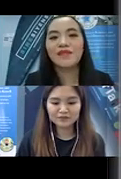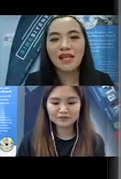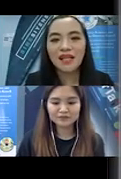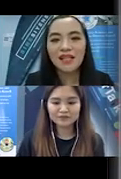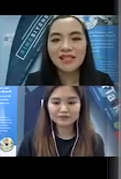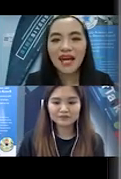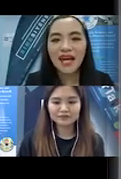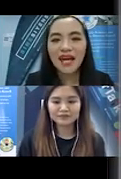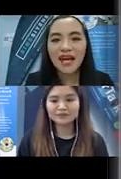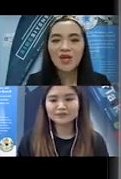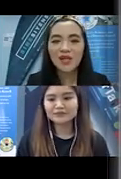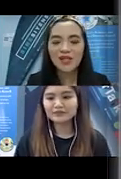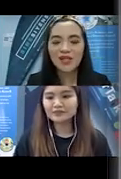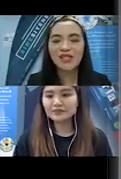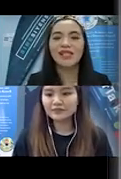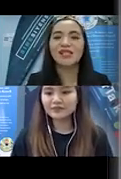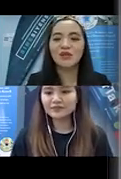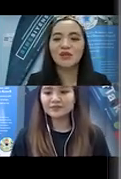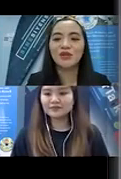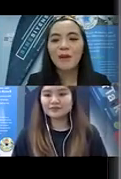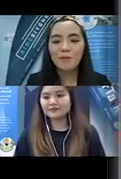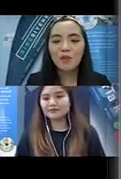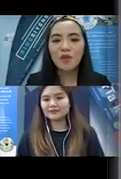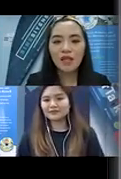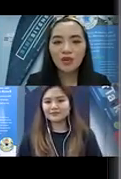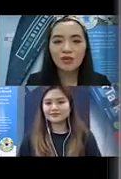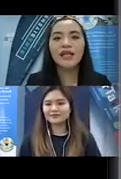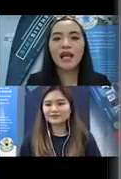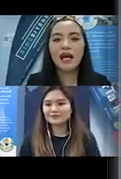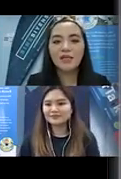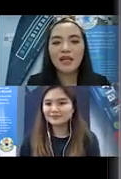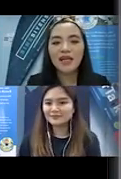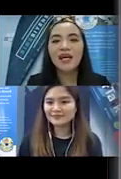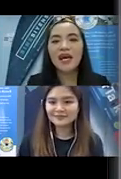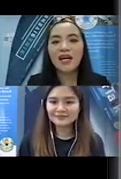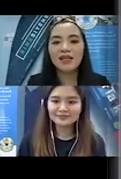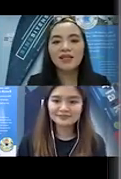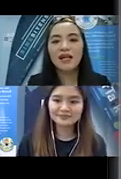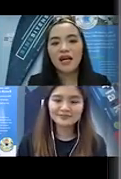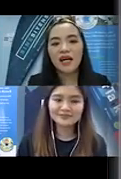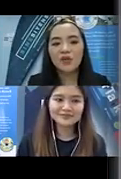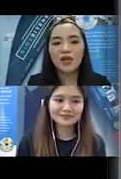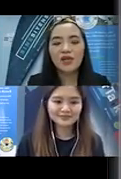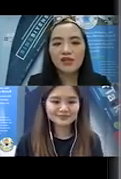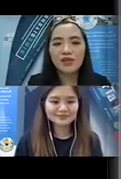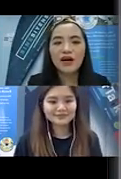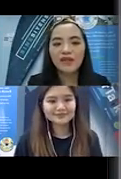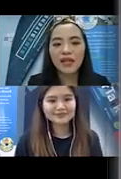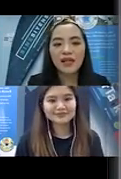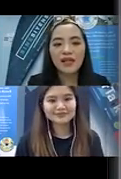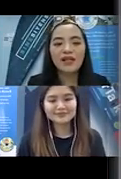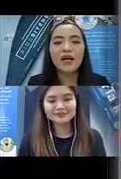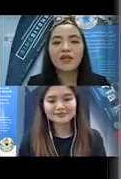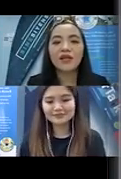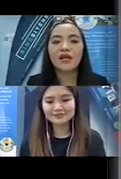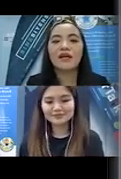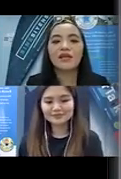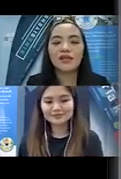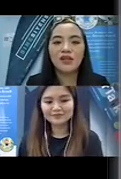of Science and Technology. So we hold the library, and we also have here